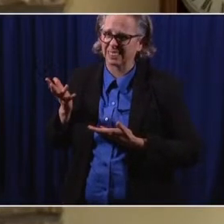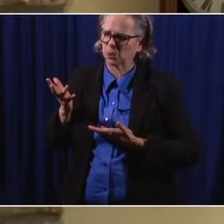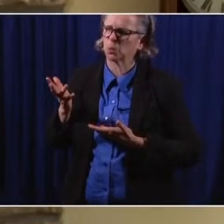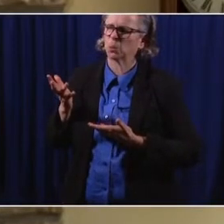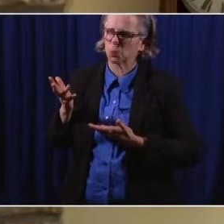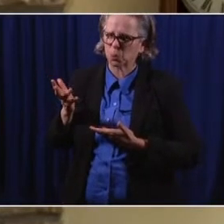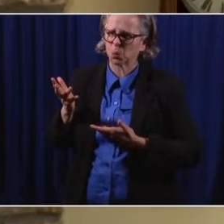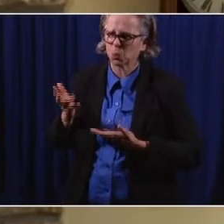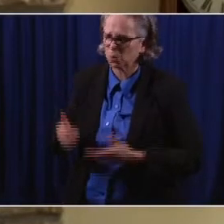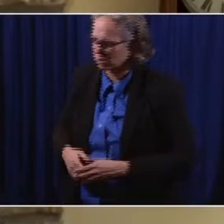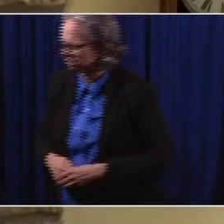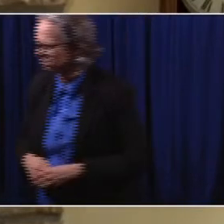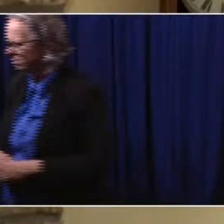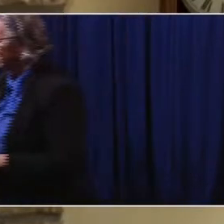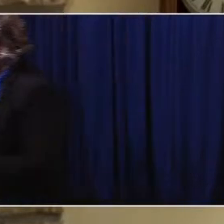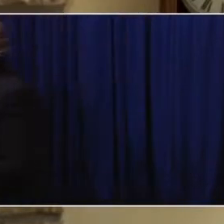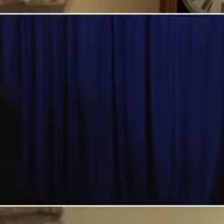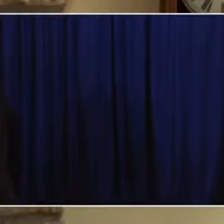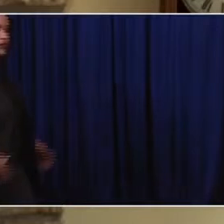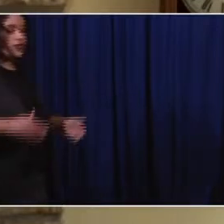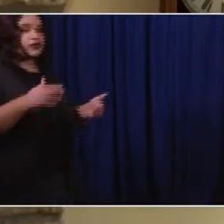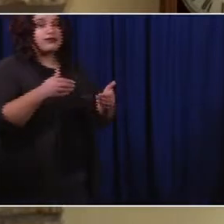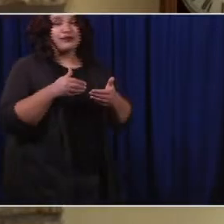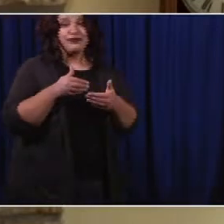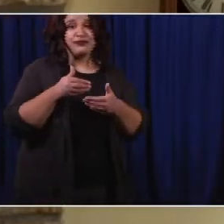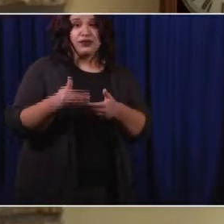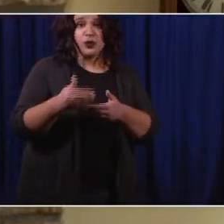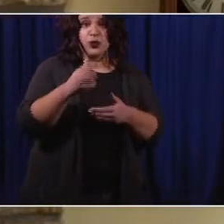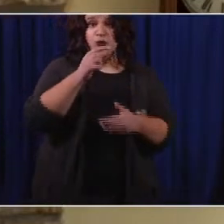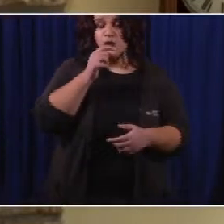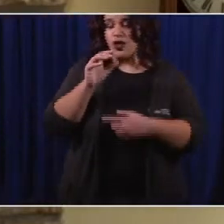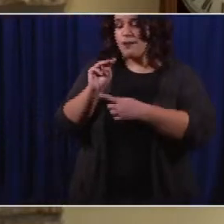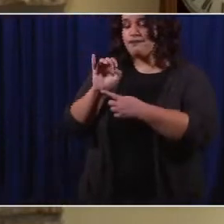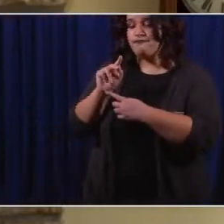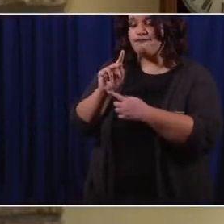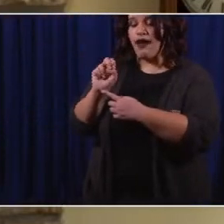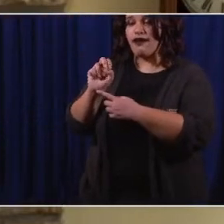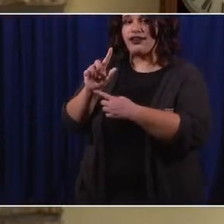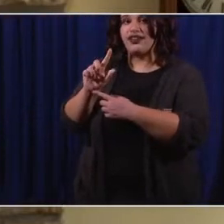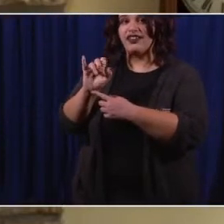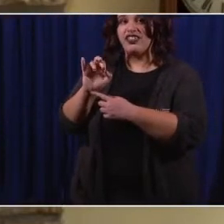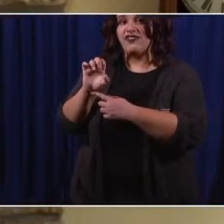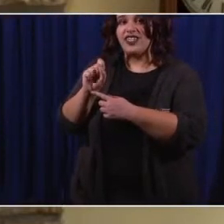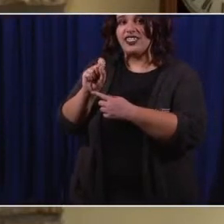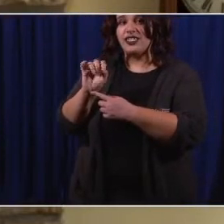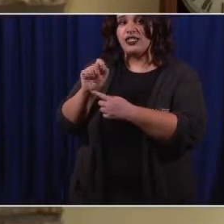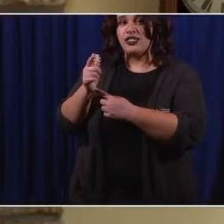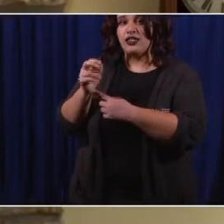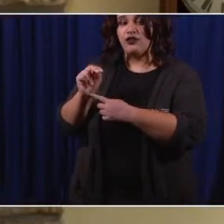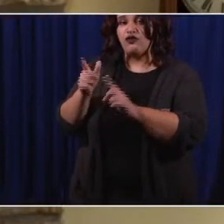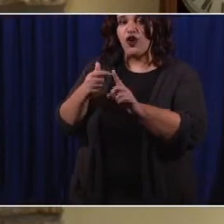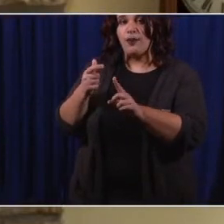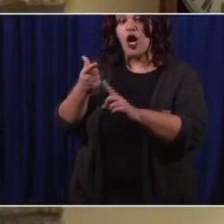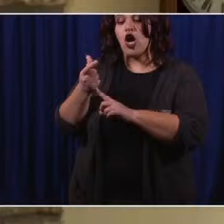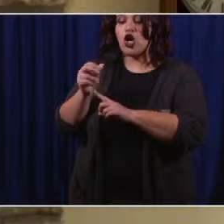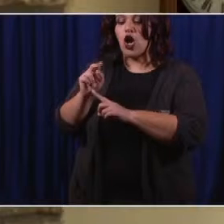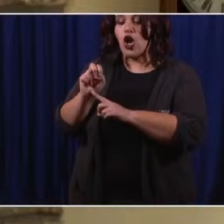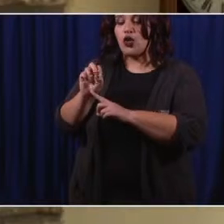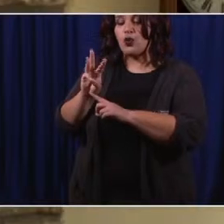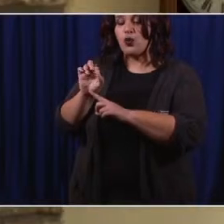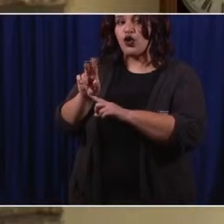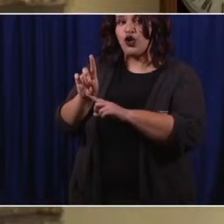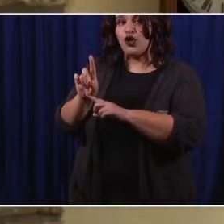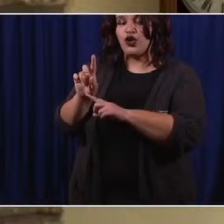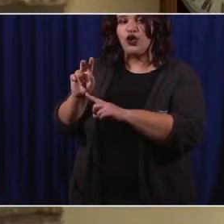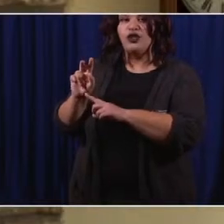Thank you. Next question is from Mike Livingston at Gongwer News Service. Hi, Governor. Mike. Regarding